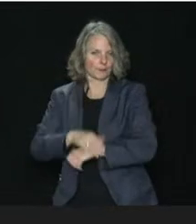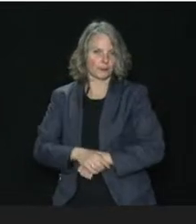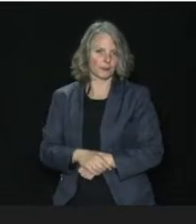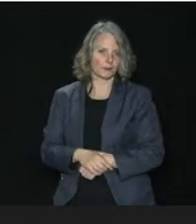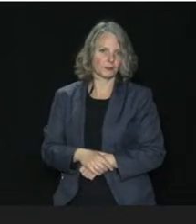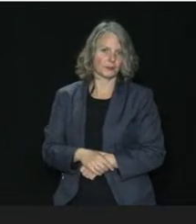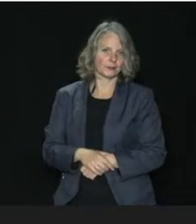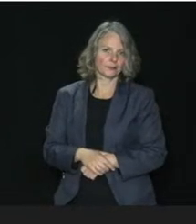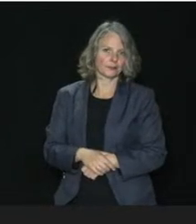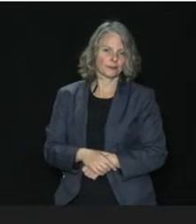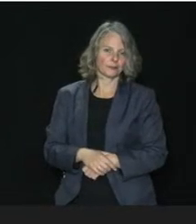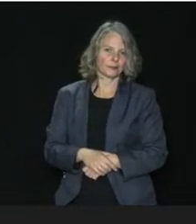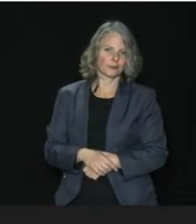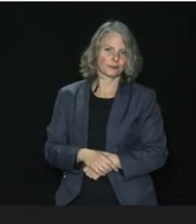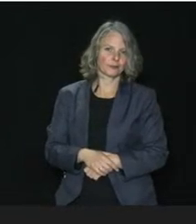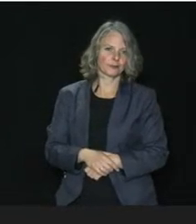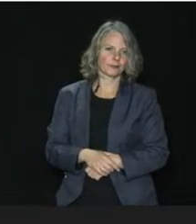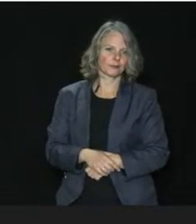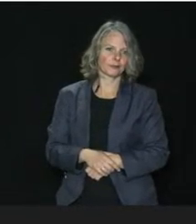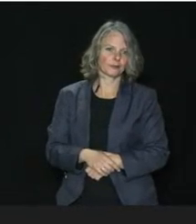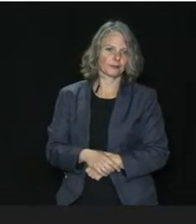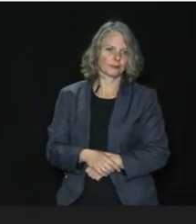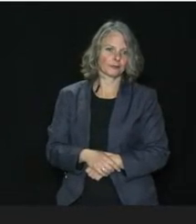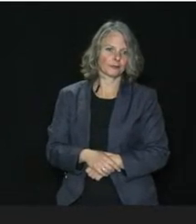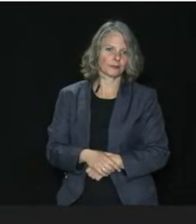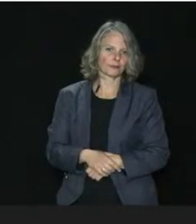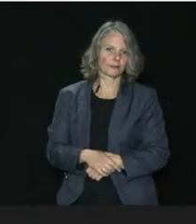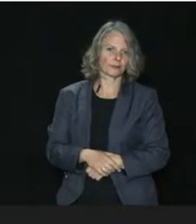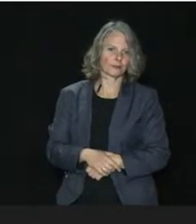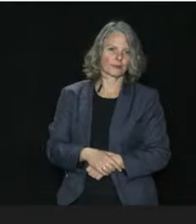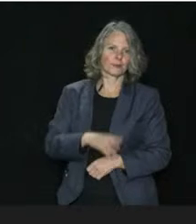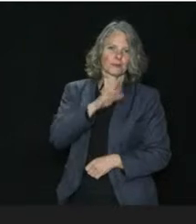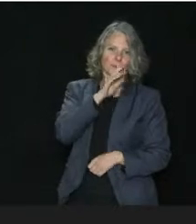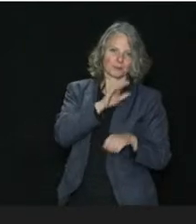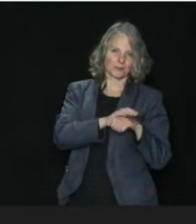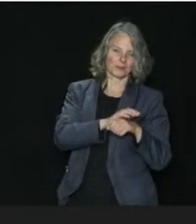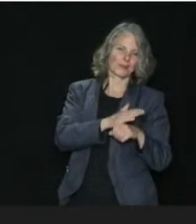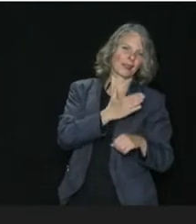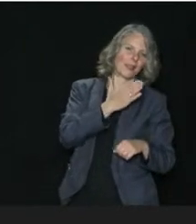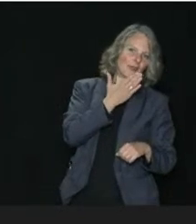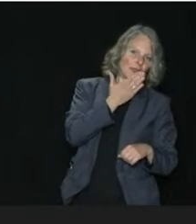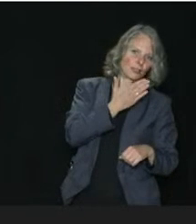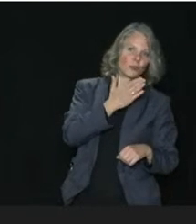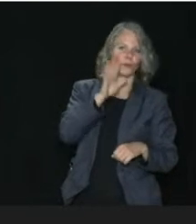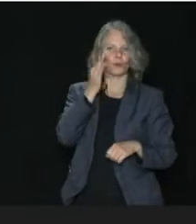receives one. Thank you. Merci, Megwetch.